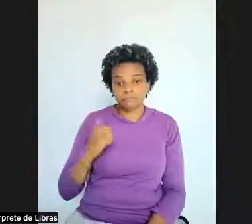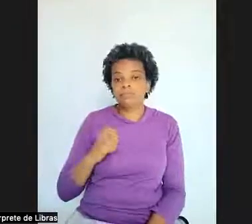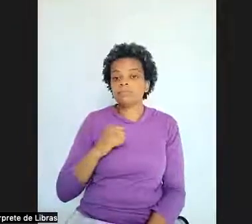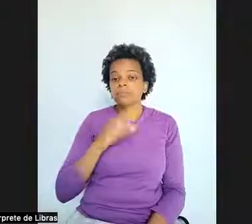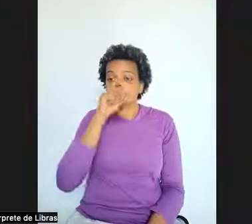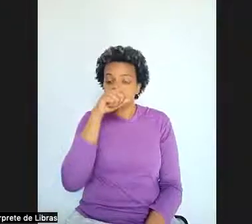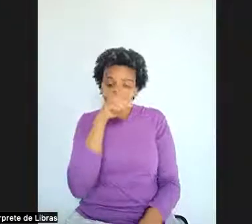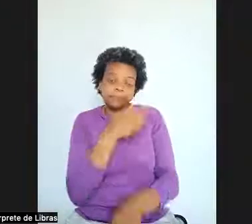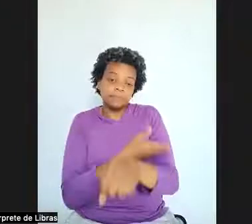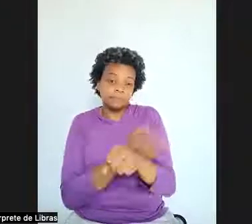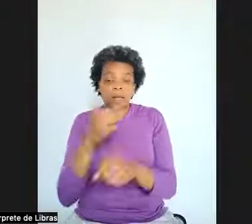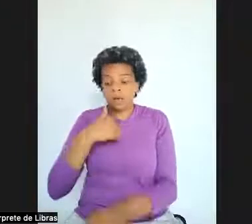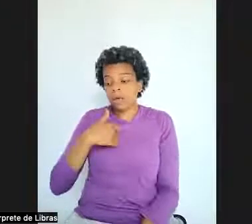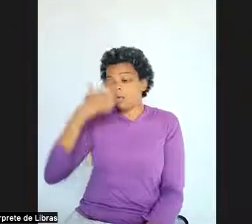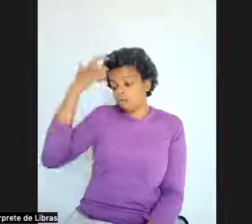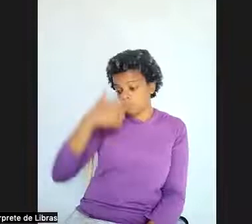of professionals.